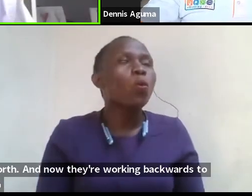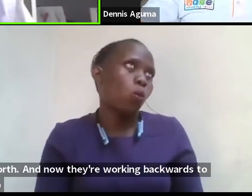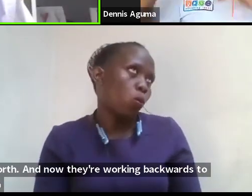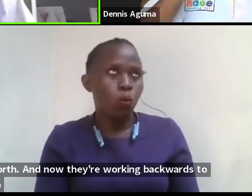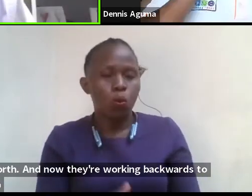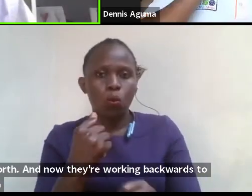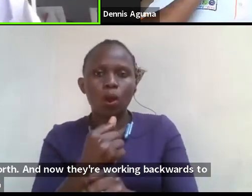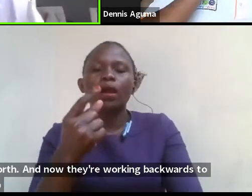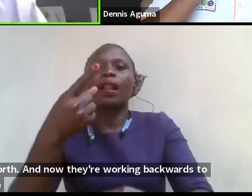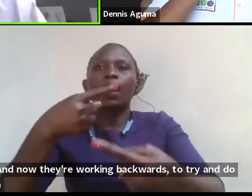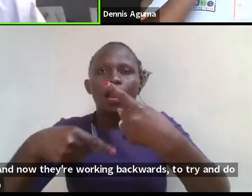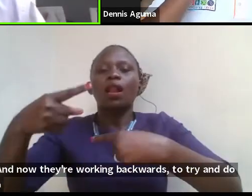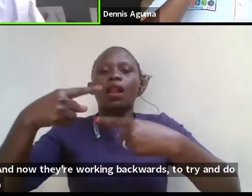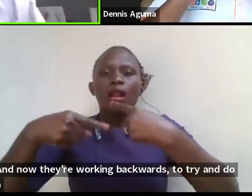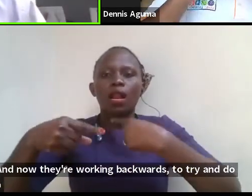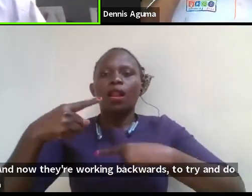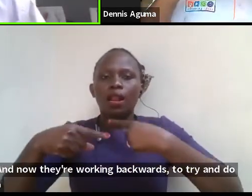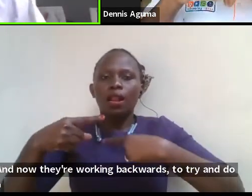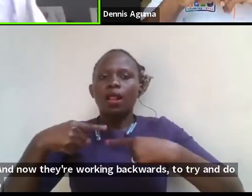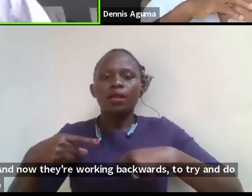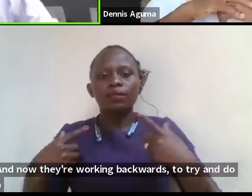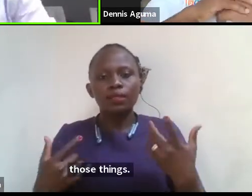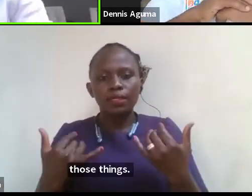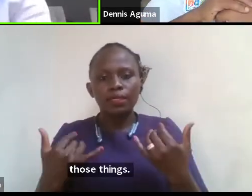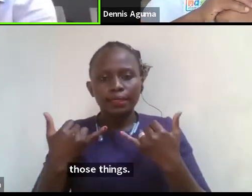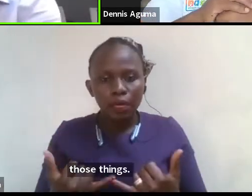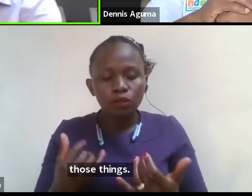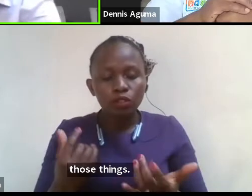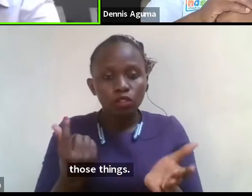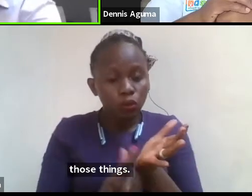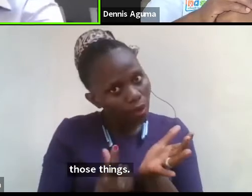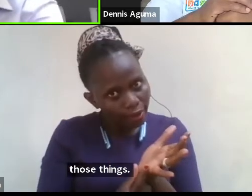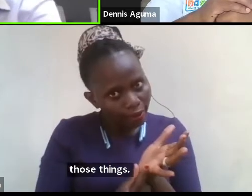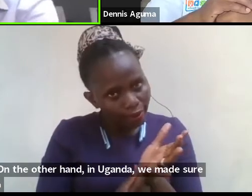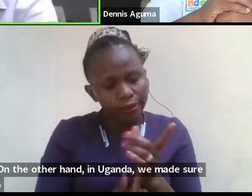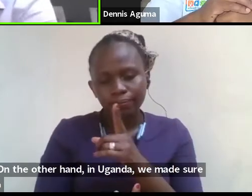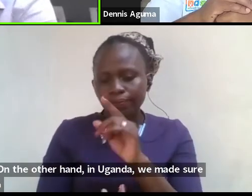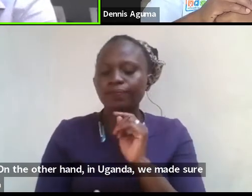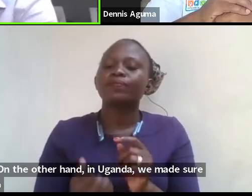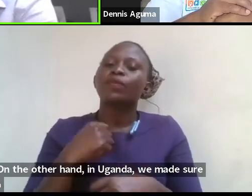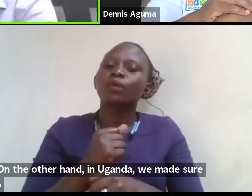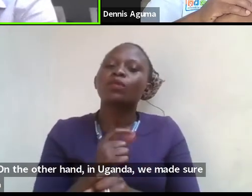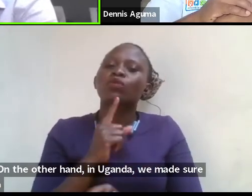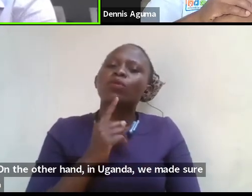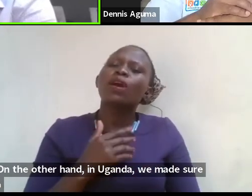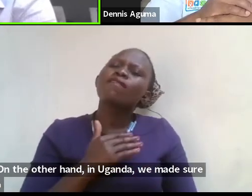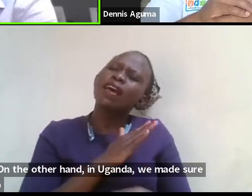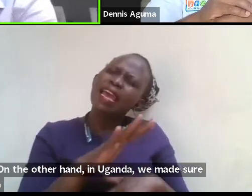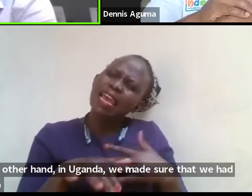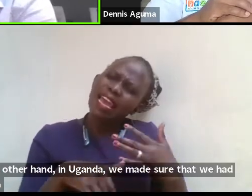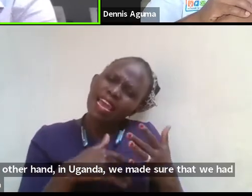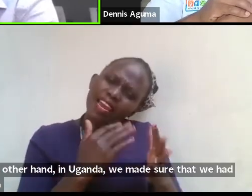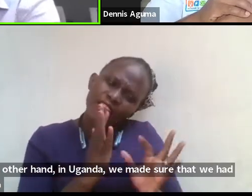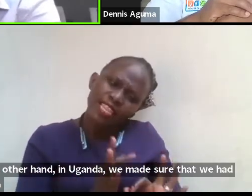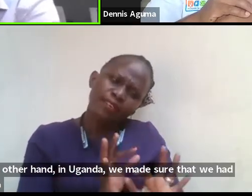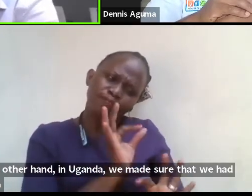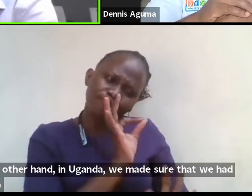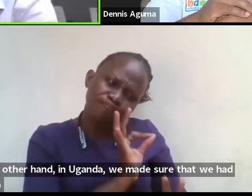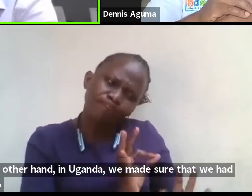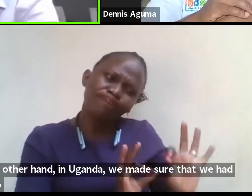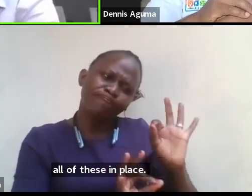things. On the other hand, in Uganda, we made sure that we had all of these in place. Policies,